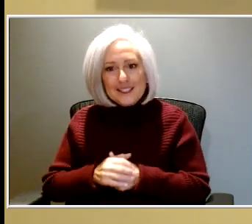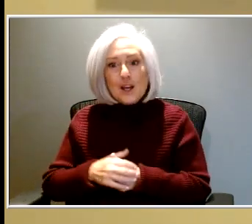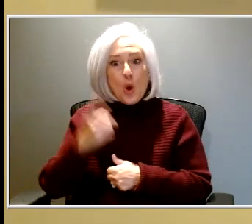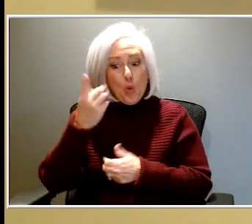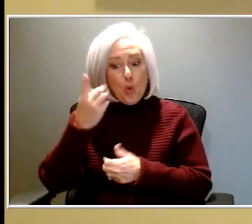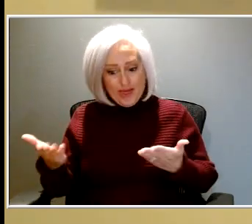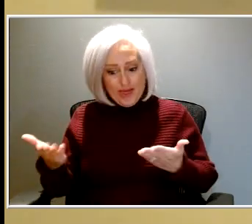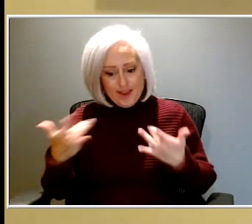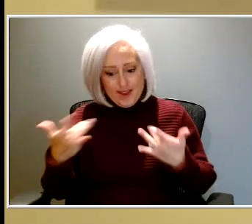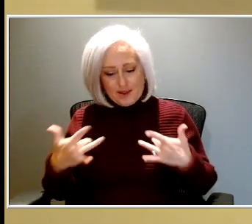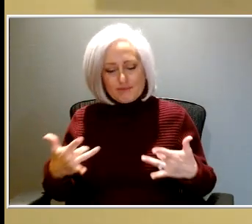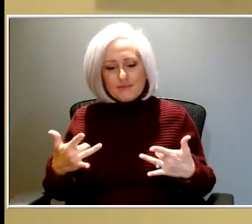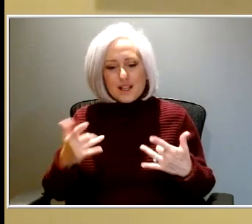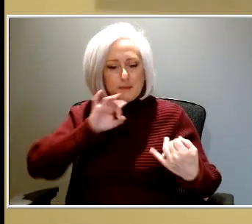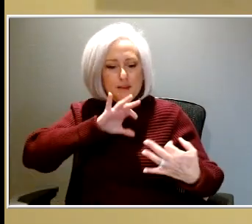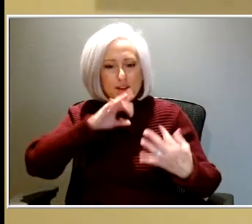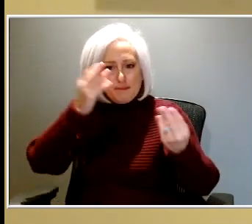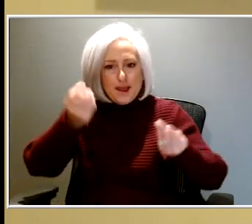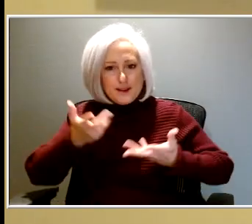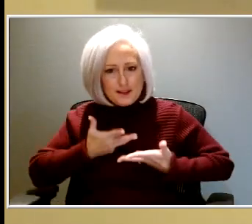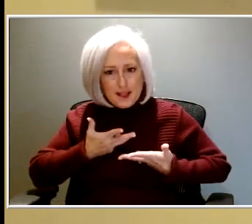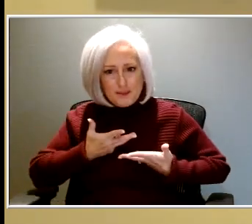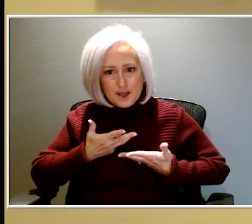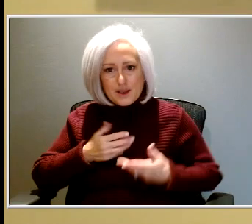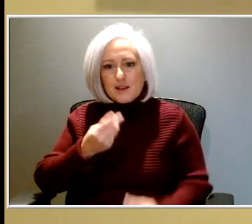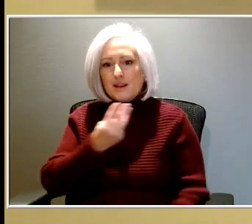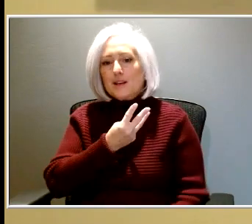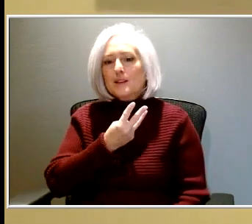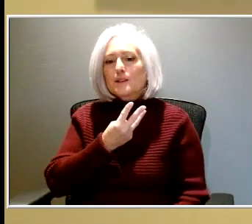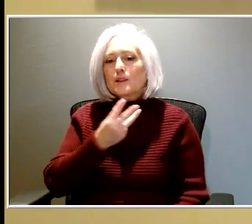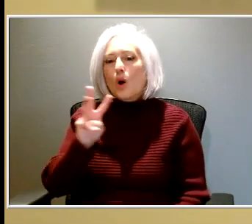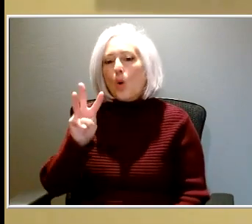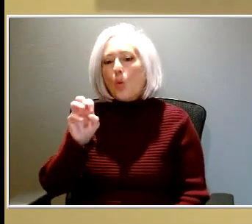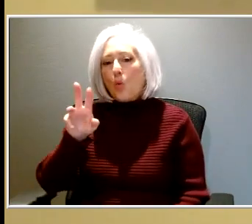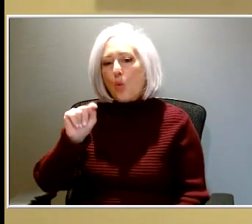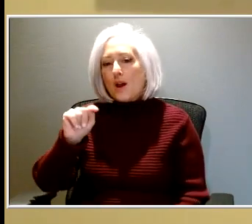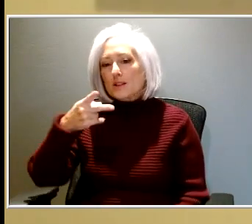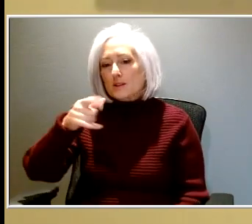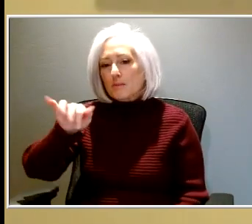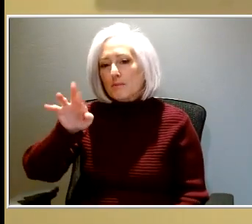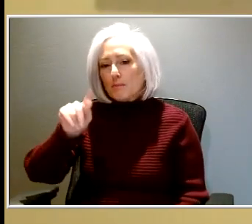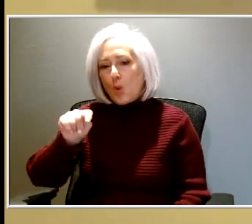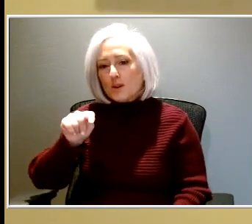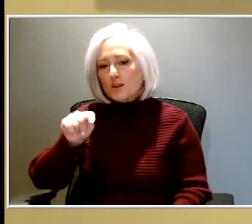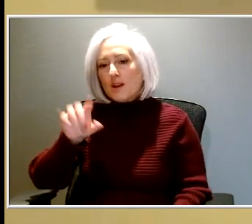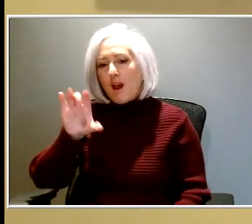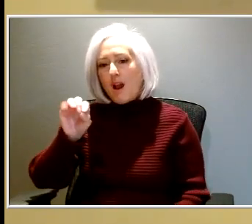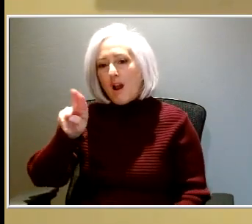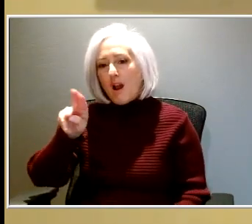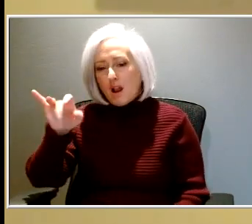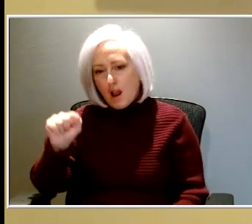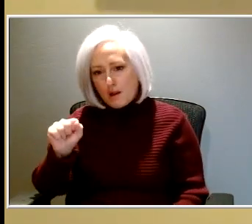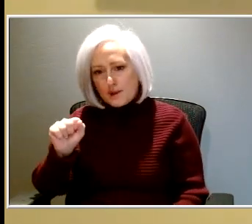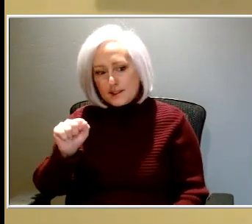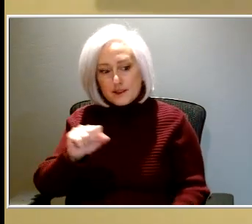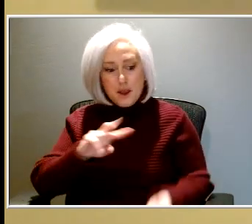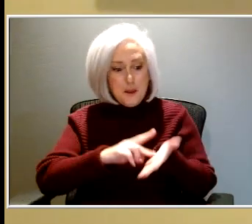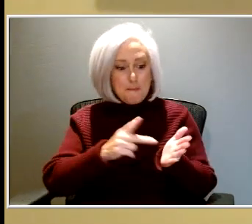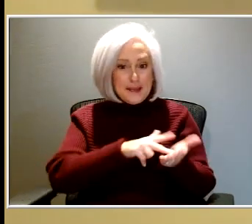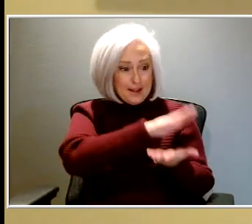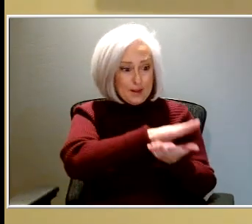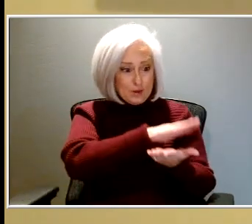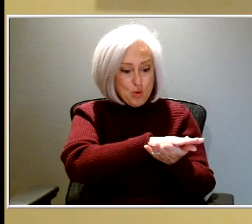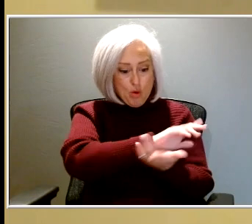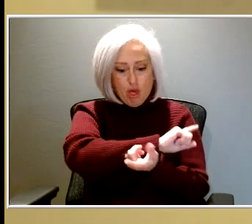of feedback about is Plexpod Westport Commons, the conversion of the old Westport Middle School on 39th Street to a community